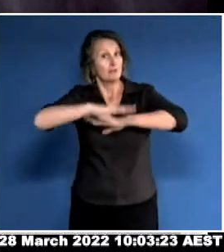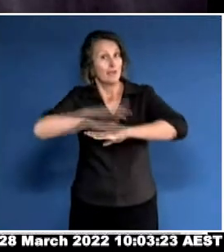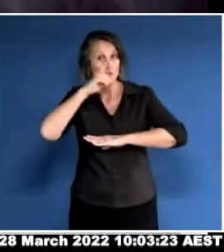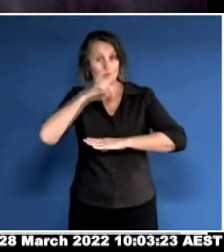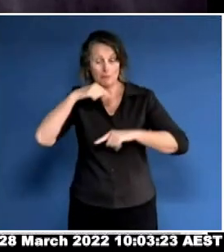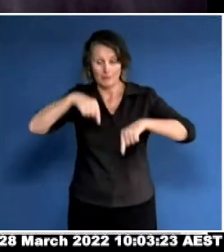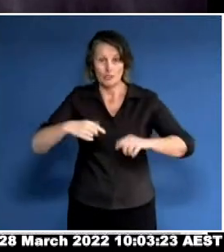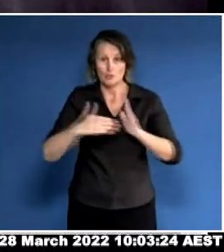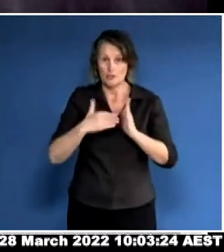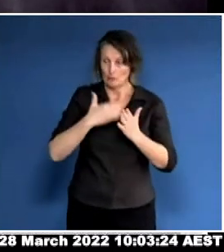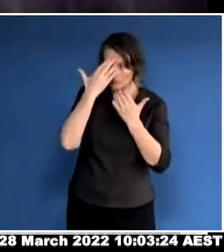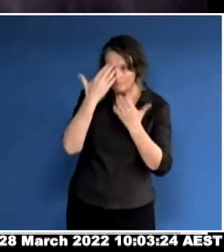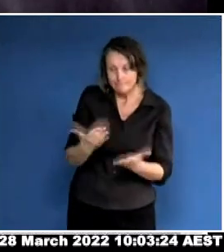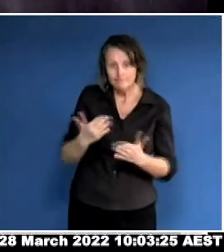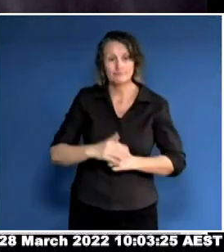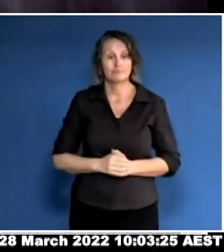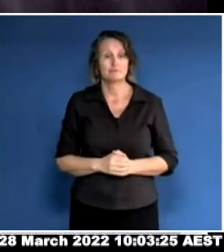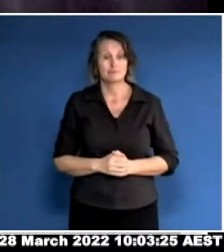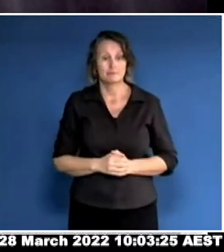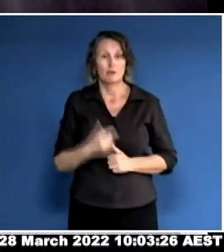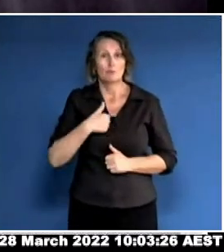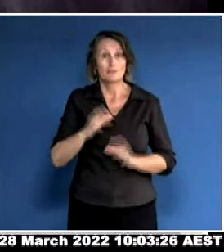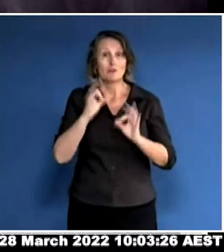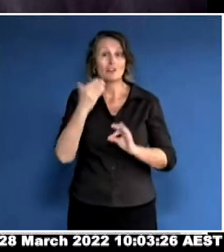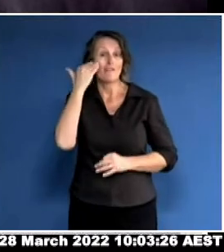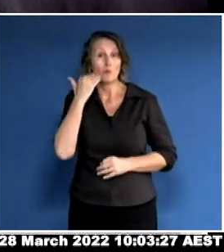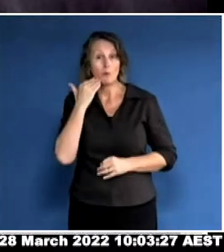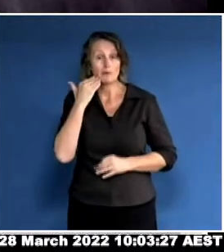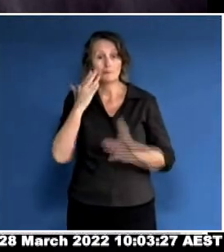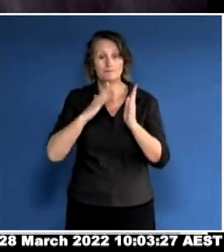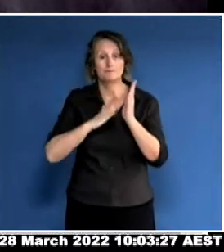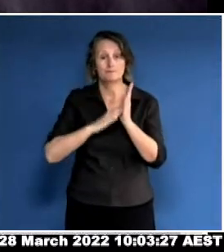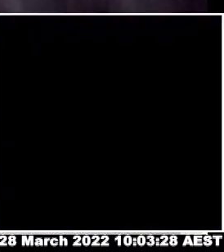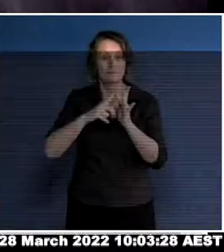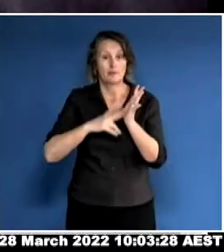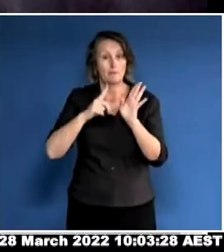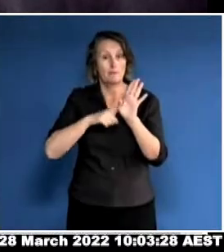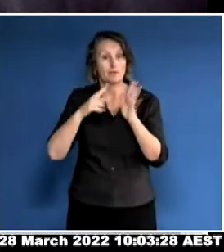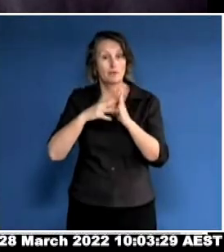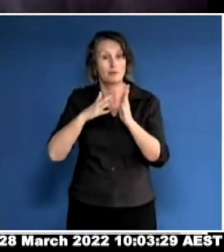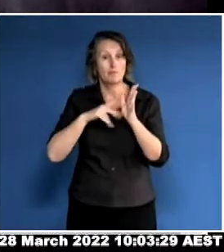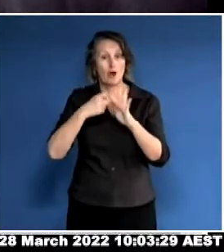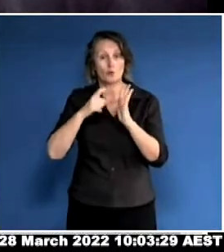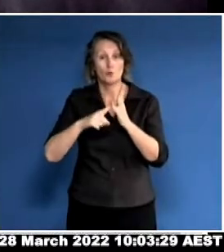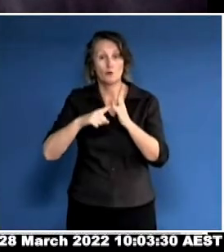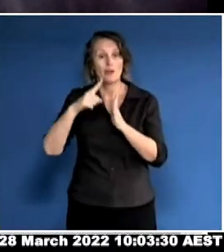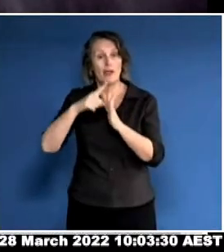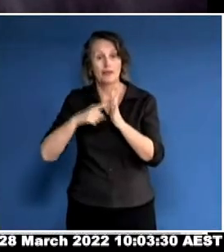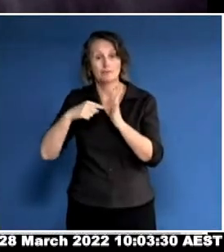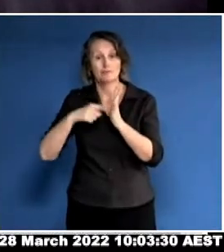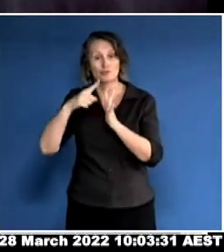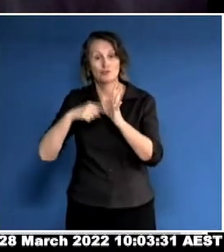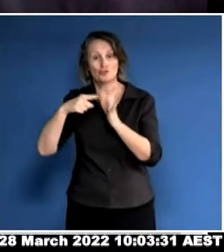in this hearing, especially women, Mimiku, and children, Jijiku, with disability. Thank you,